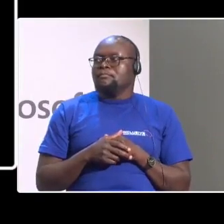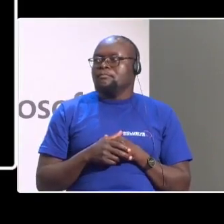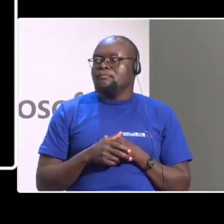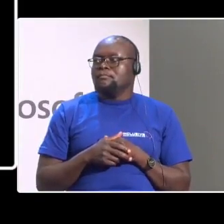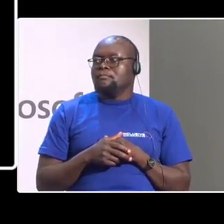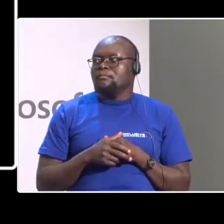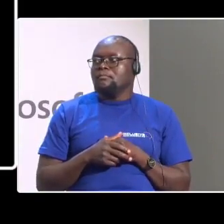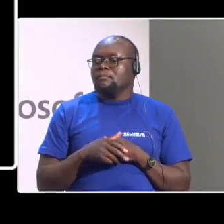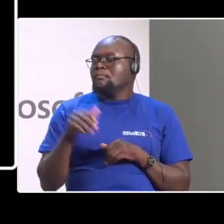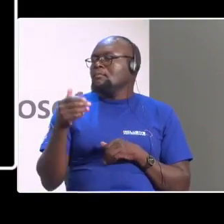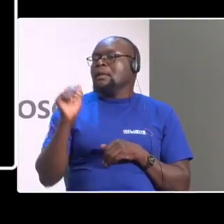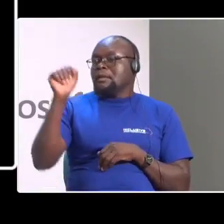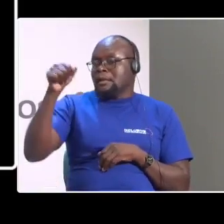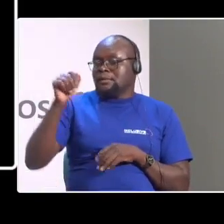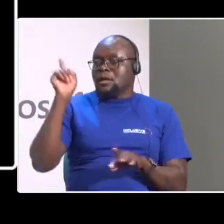gay. Yeah.